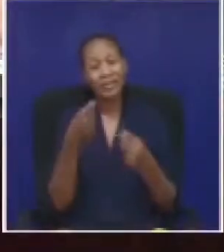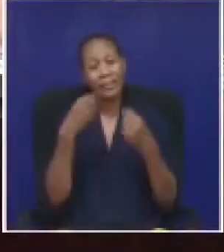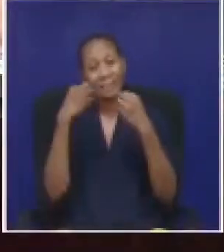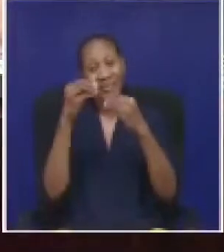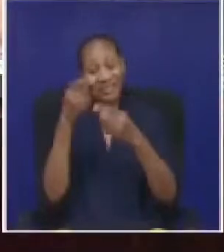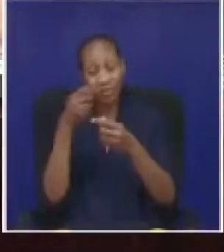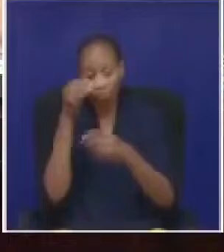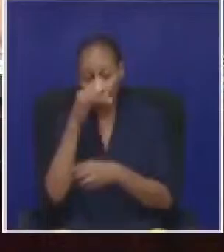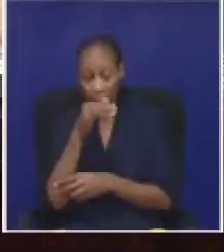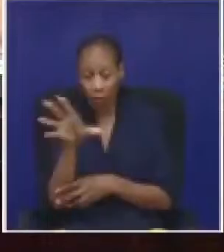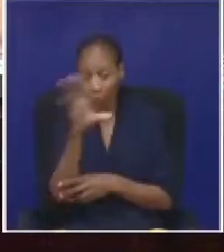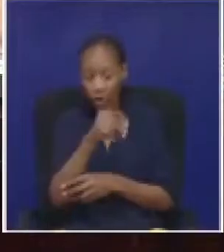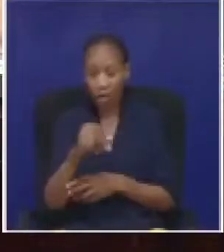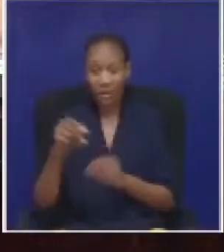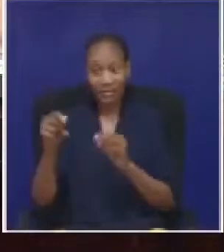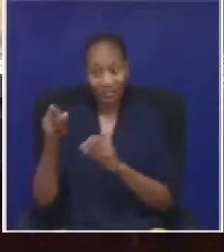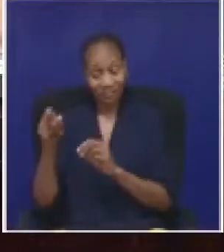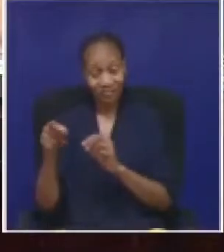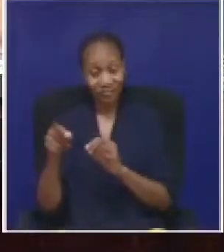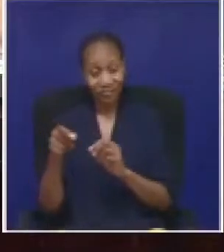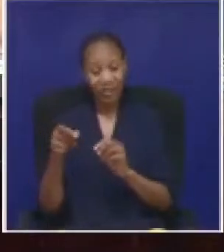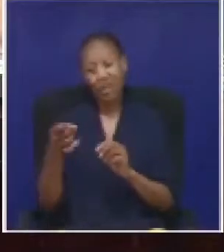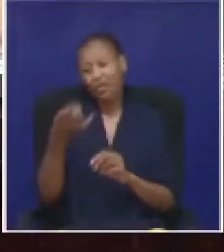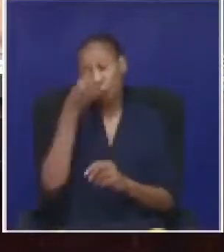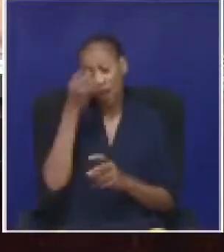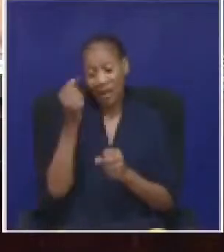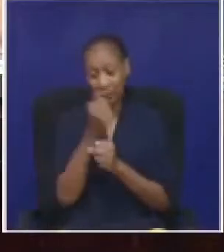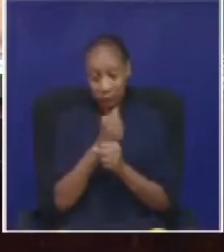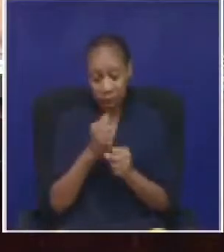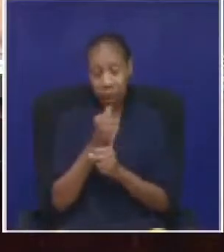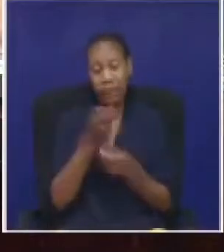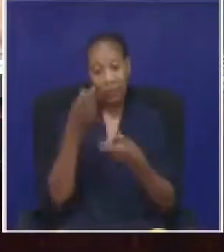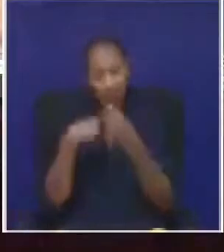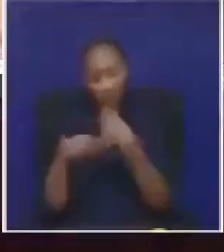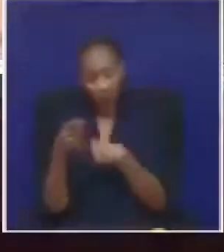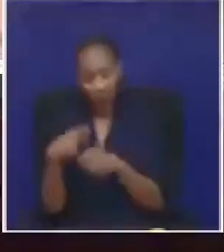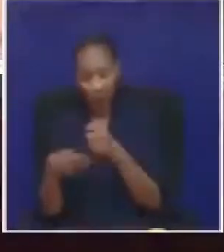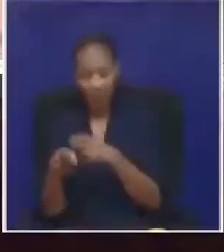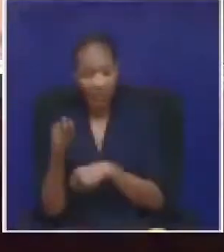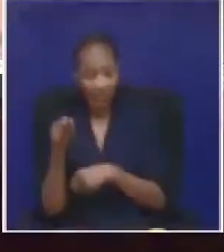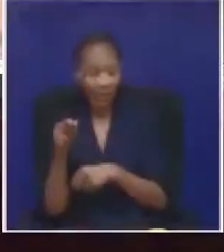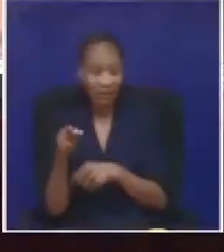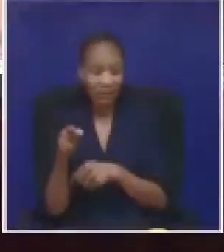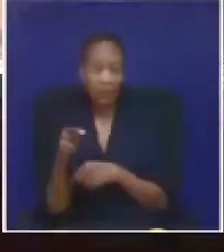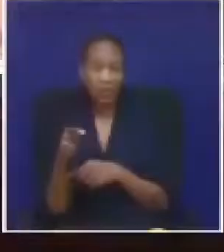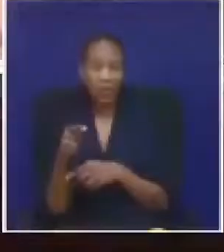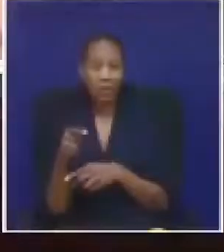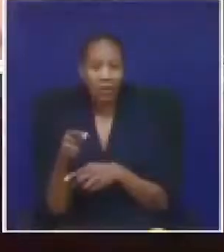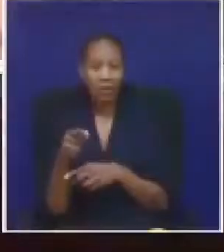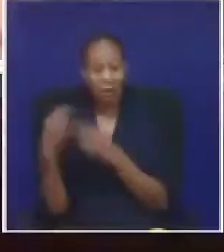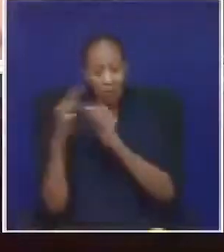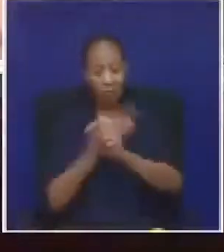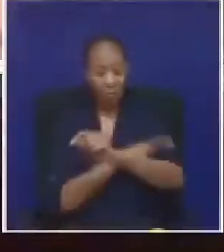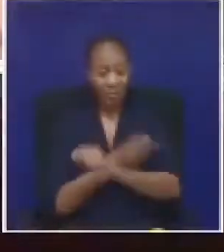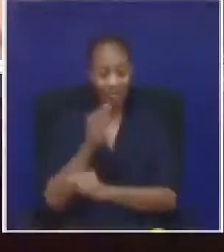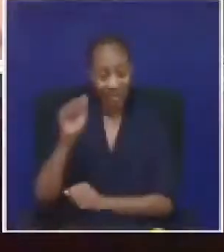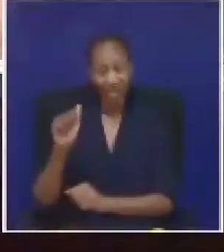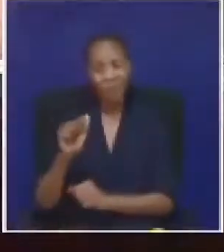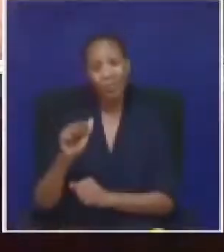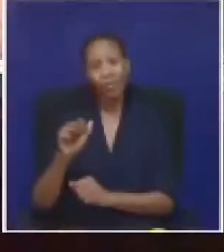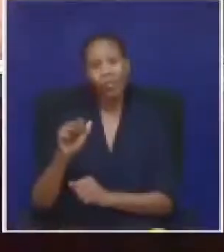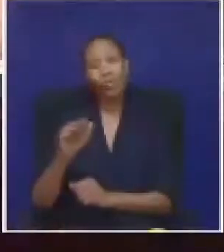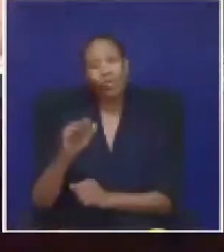crime. Drug manufacturing and dealing fall within this mandate, with the South